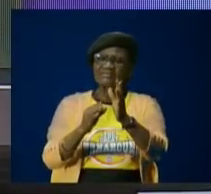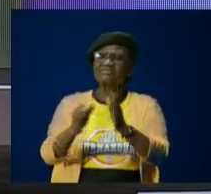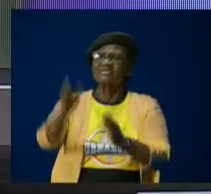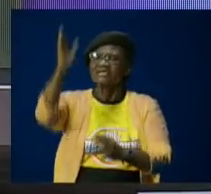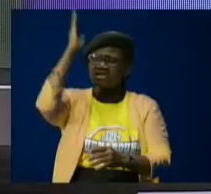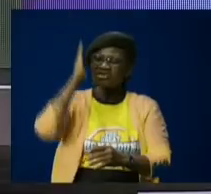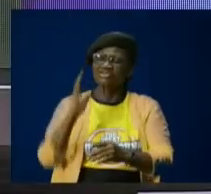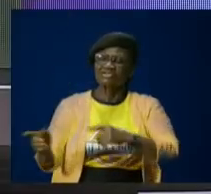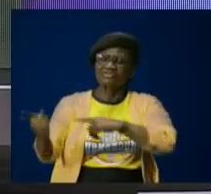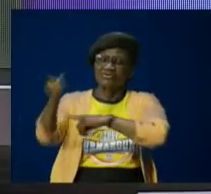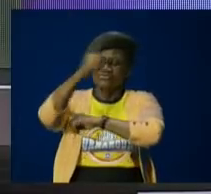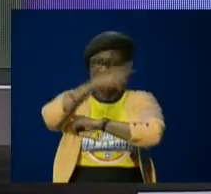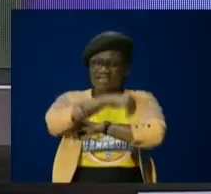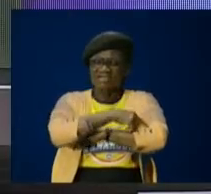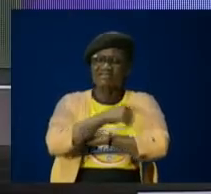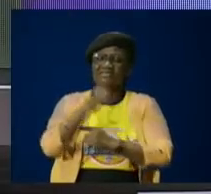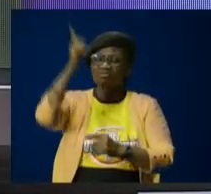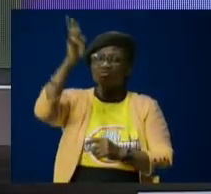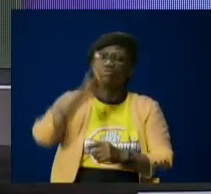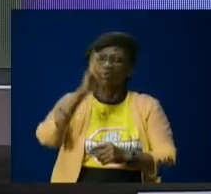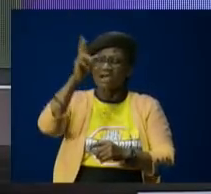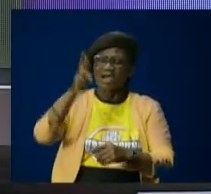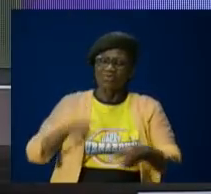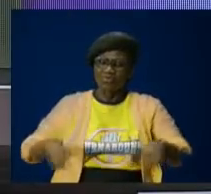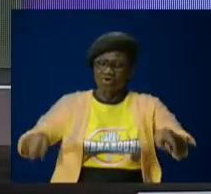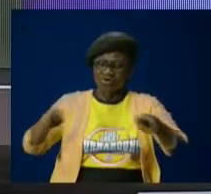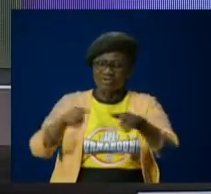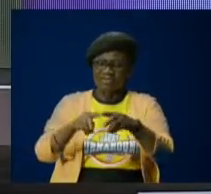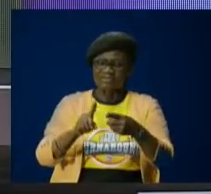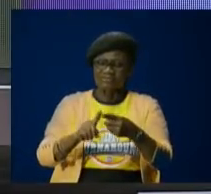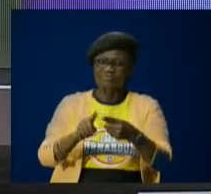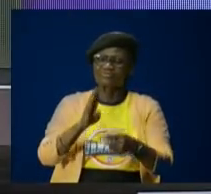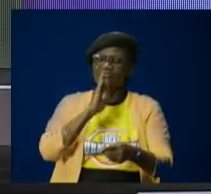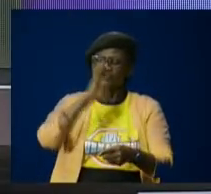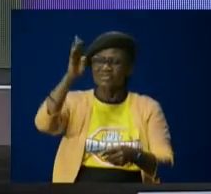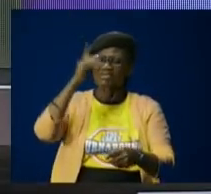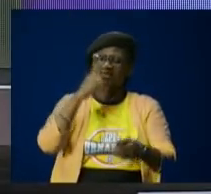Ancient of Days, you are worthy to be praised.